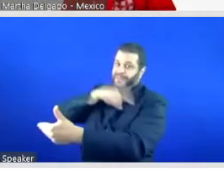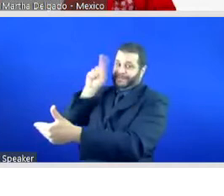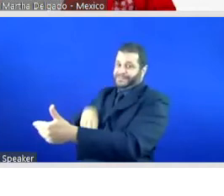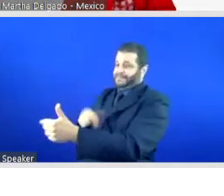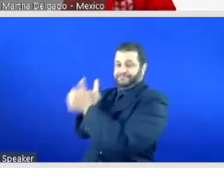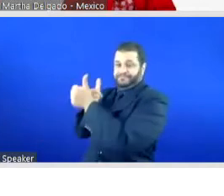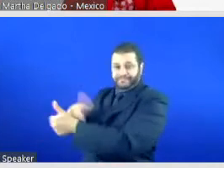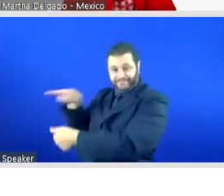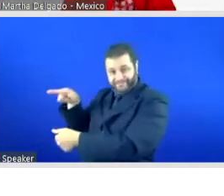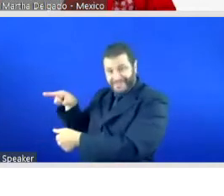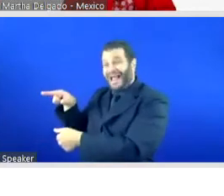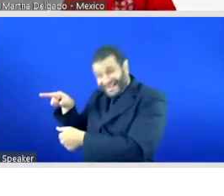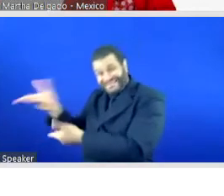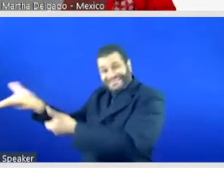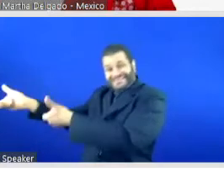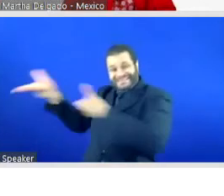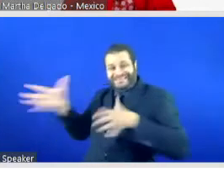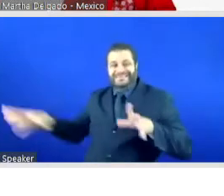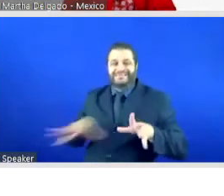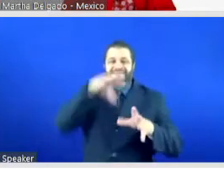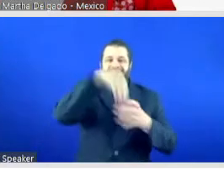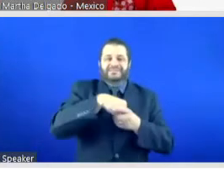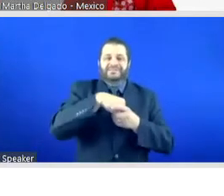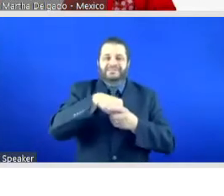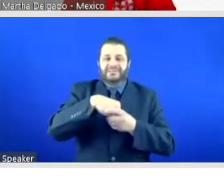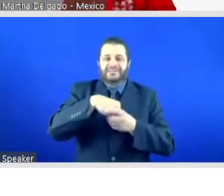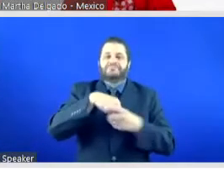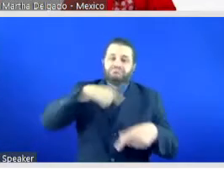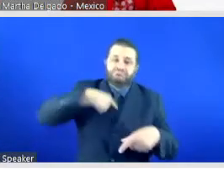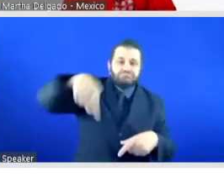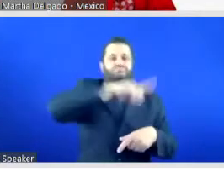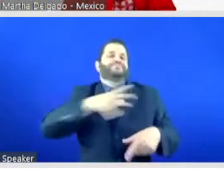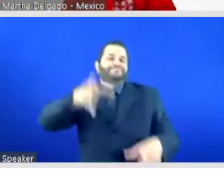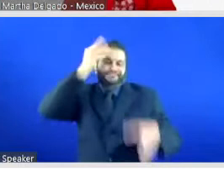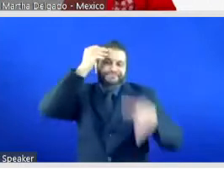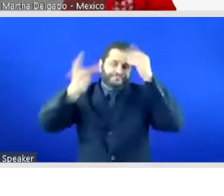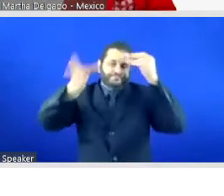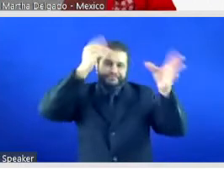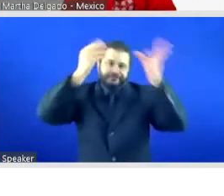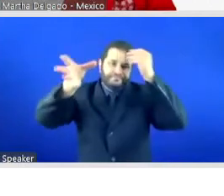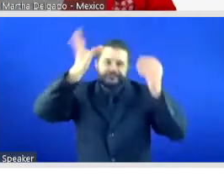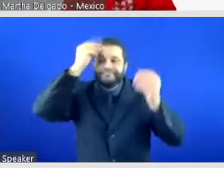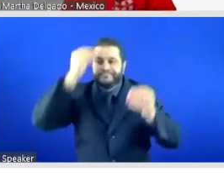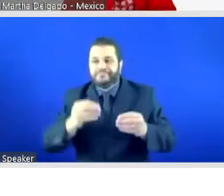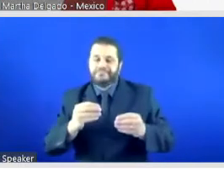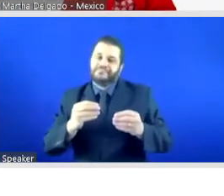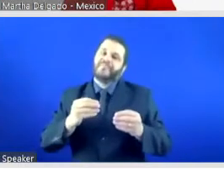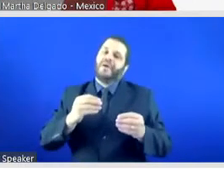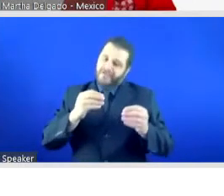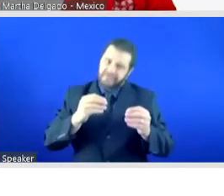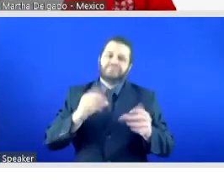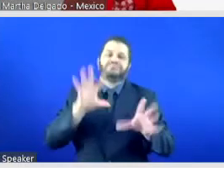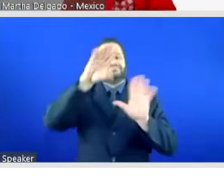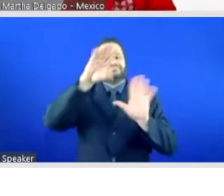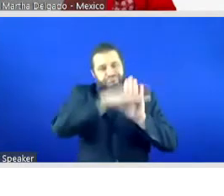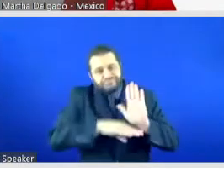alone. We need to bring the youth, the family, even the children. Remember now with COVID, most of the time the children are at home.